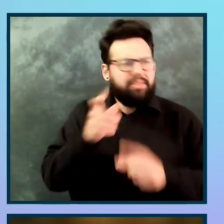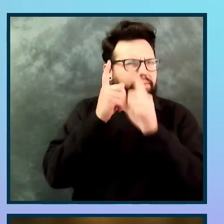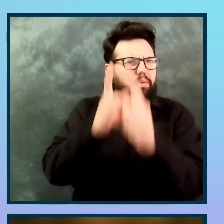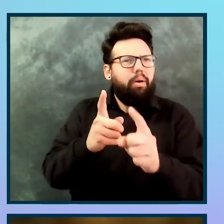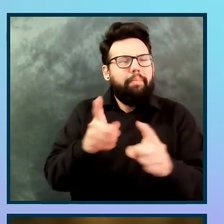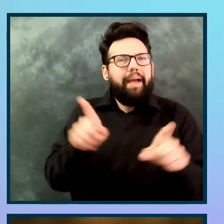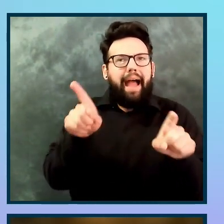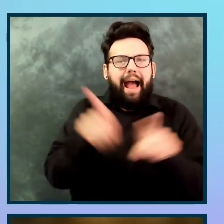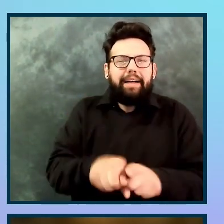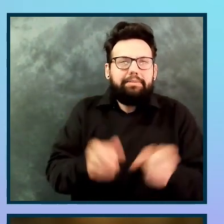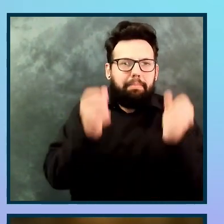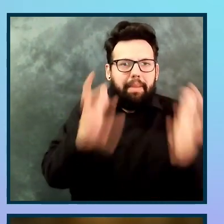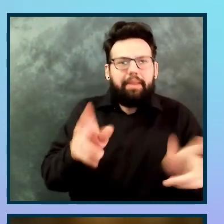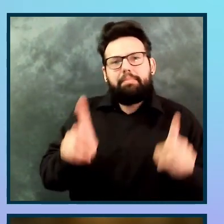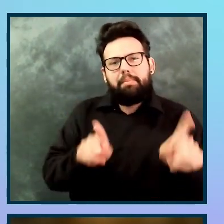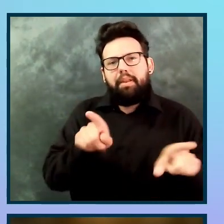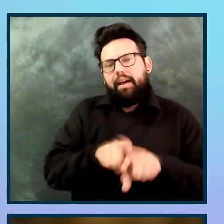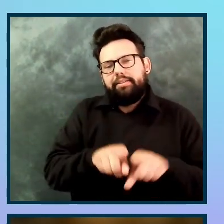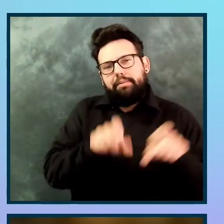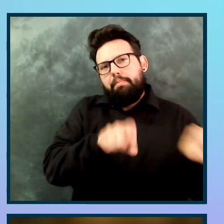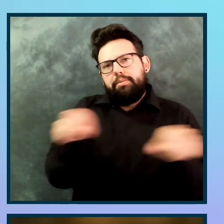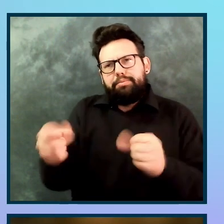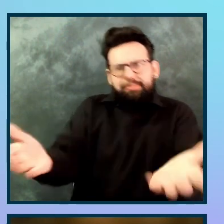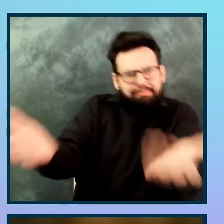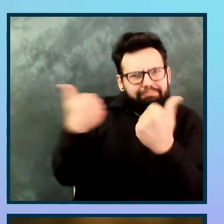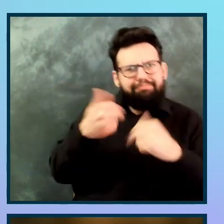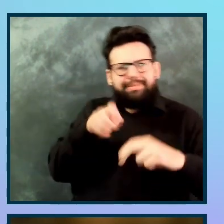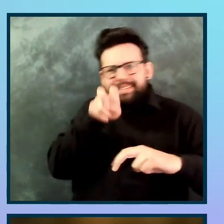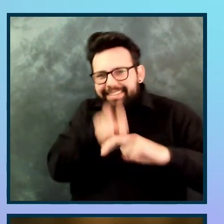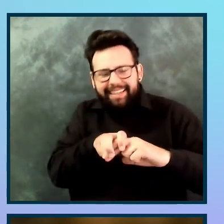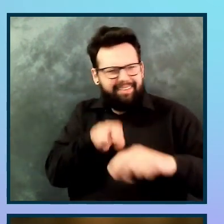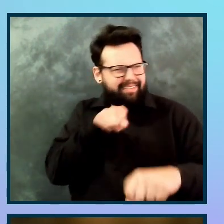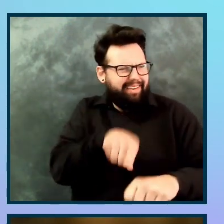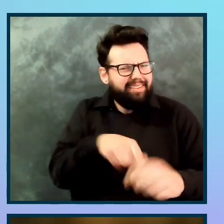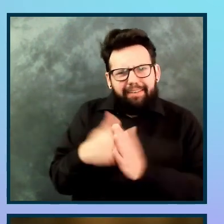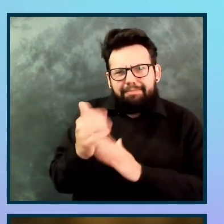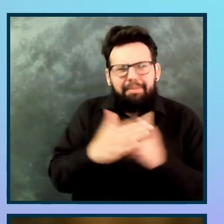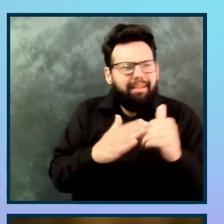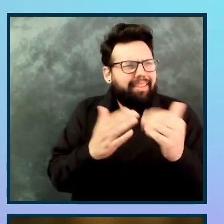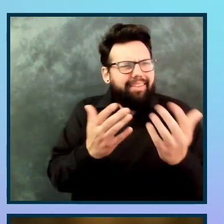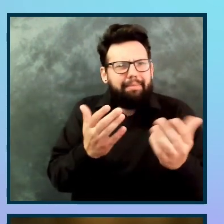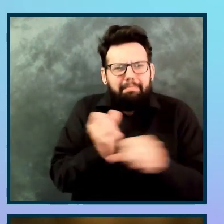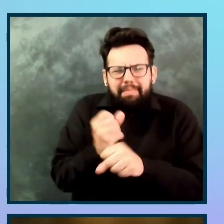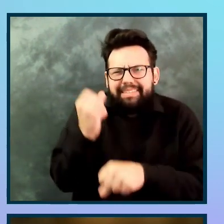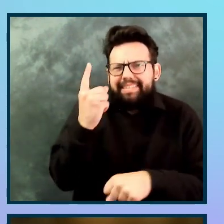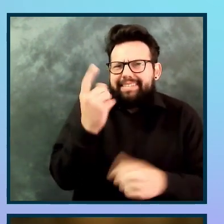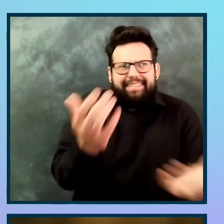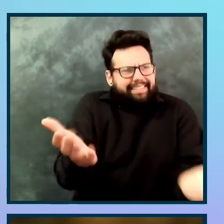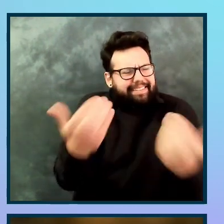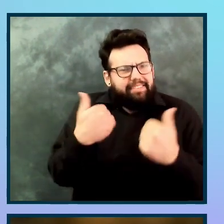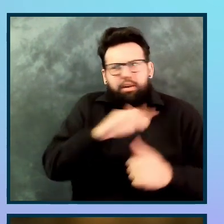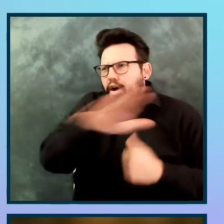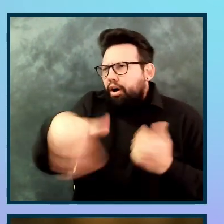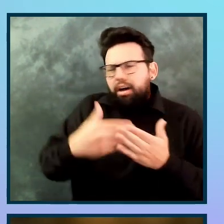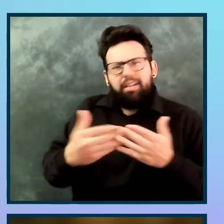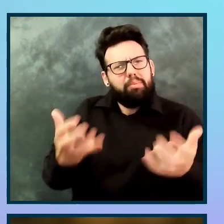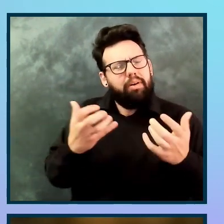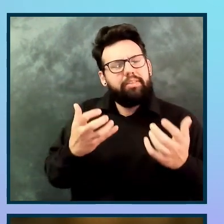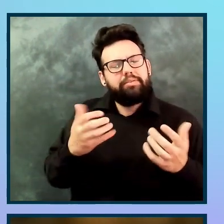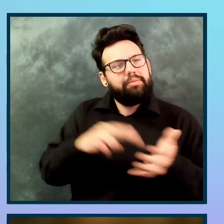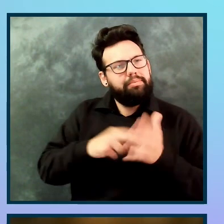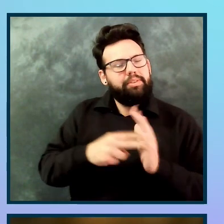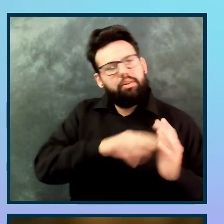possible to be able to sit in that red chair. It's comfortable, it makes sense, it's what we all want to do. And so we all should have